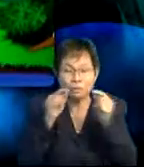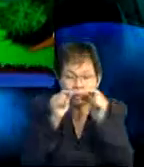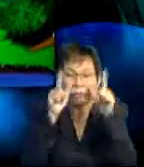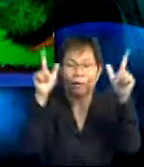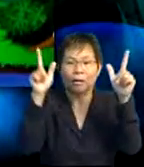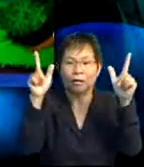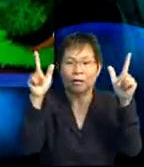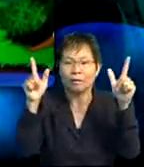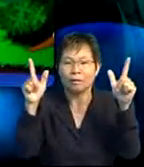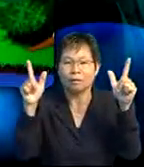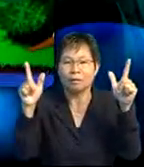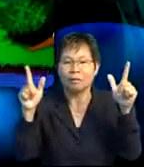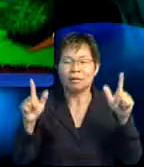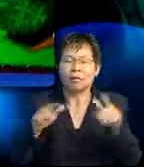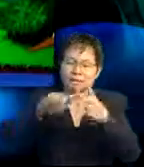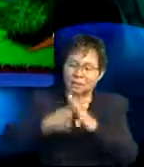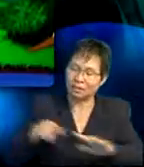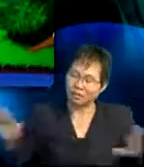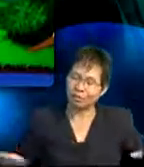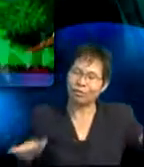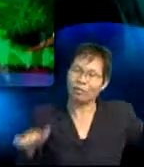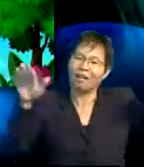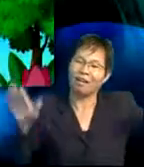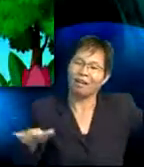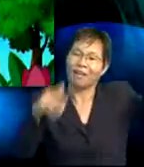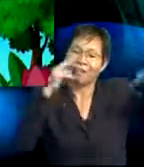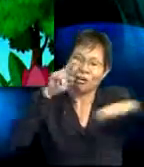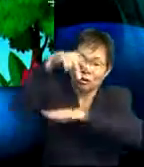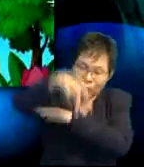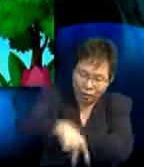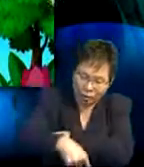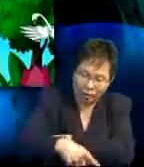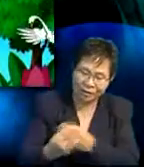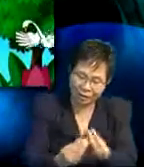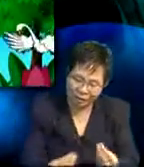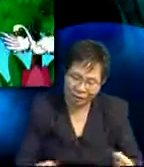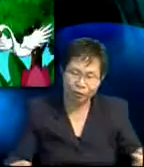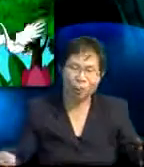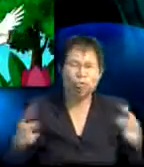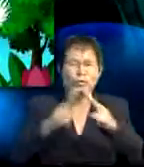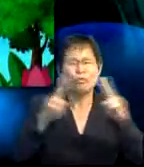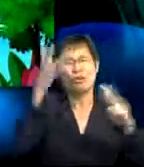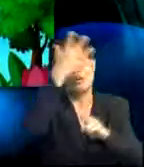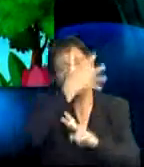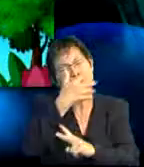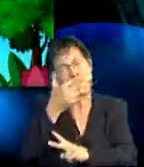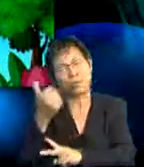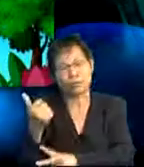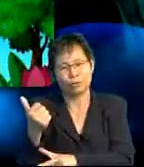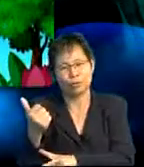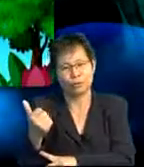surprised because he started flying. He looked down at the ground. It was so